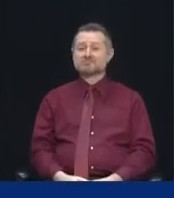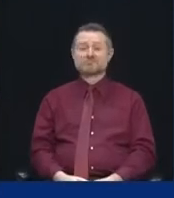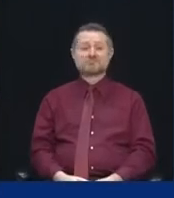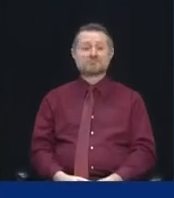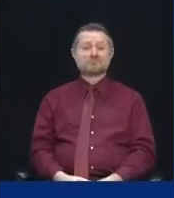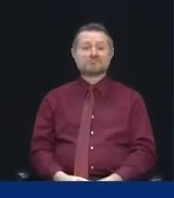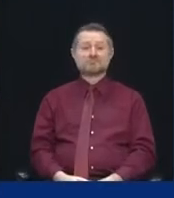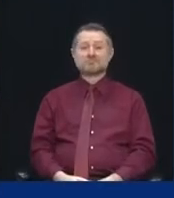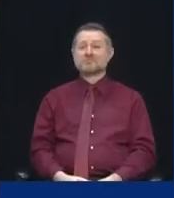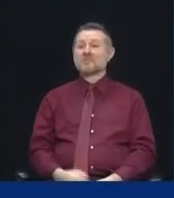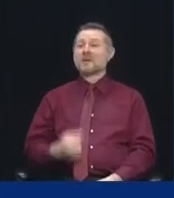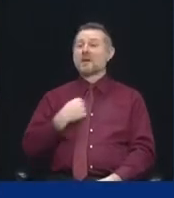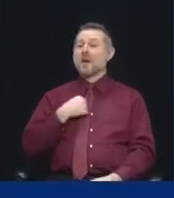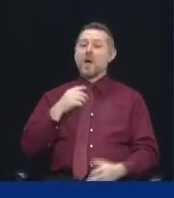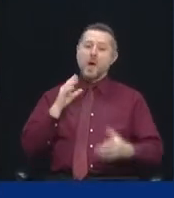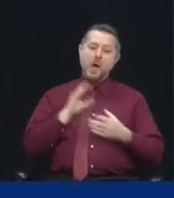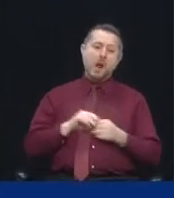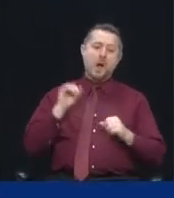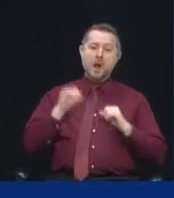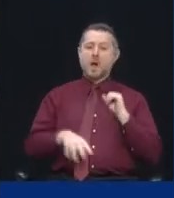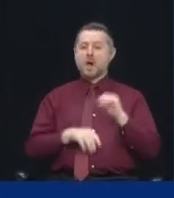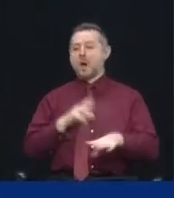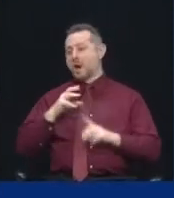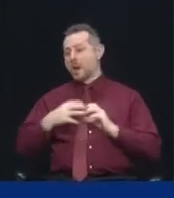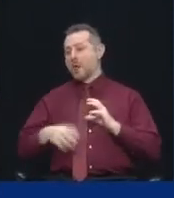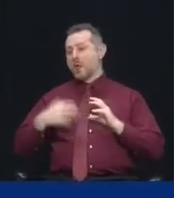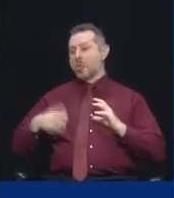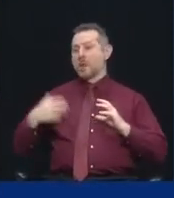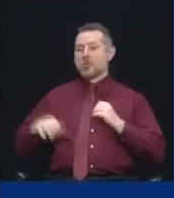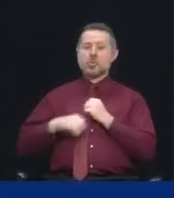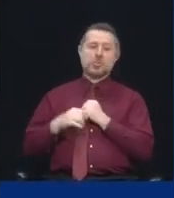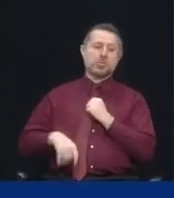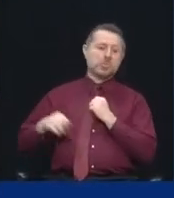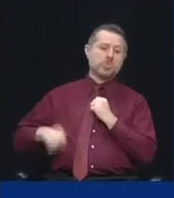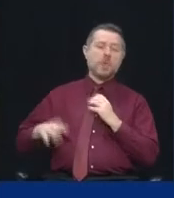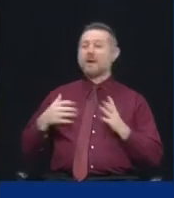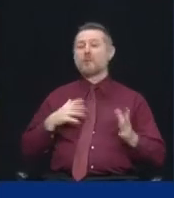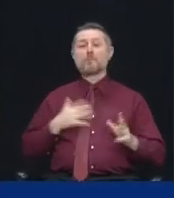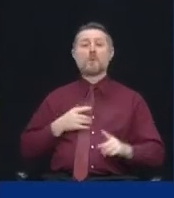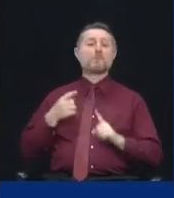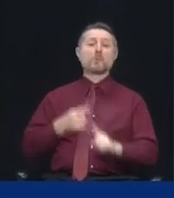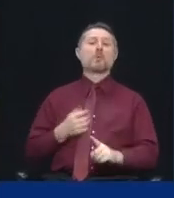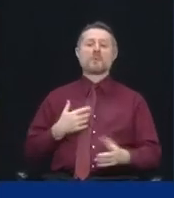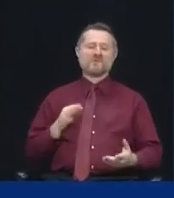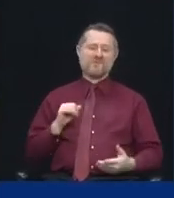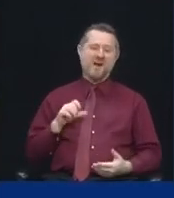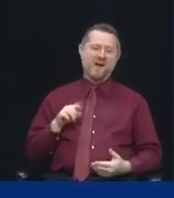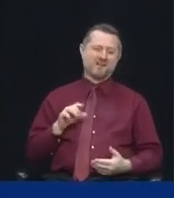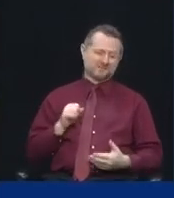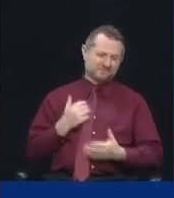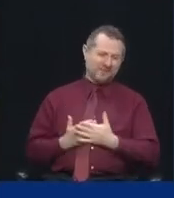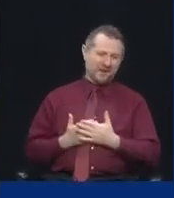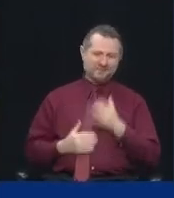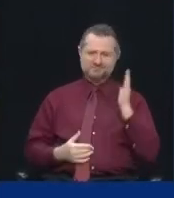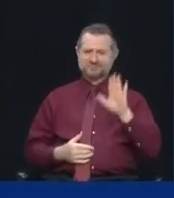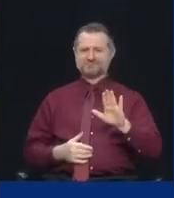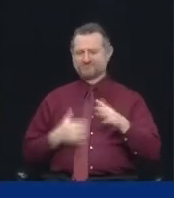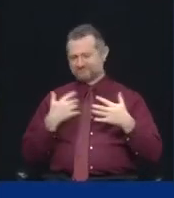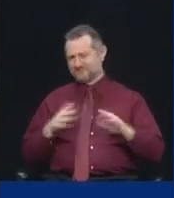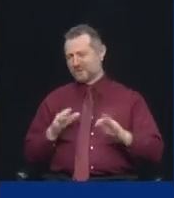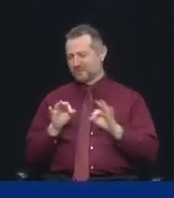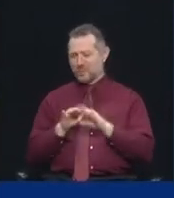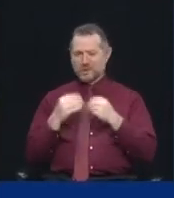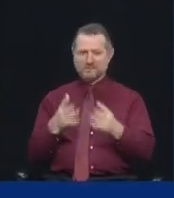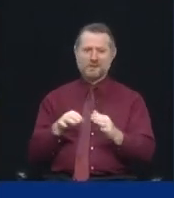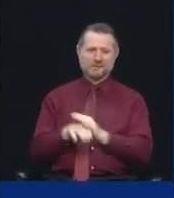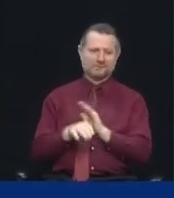long way of saying just the facts and access. That's the plan now. And hopefully it works.